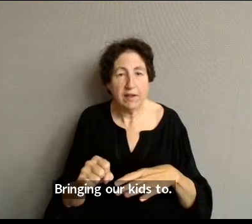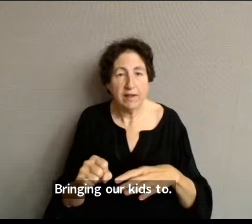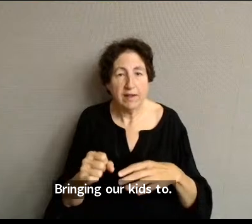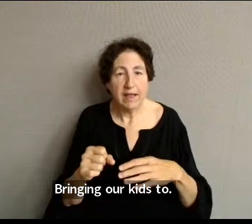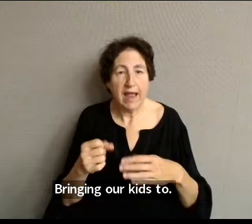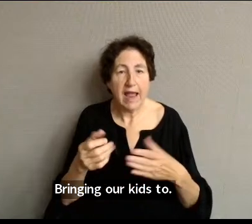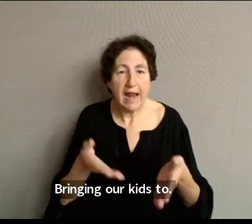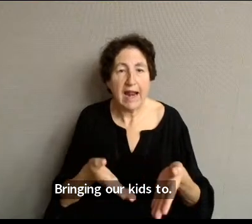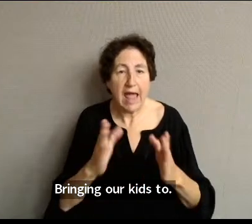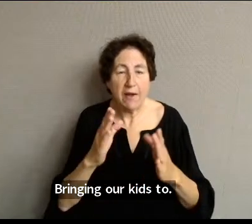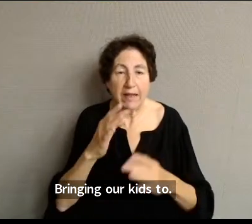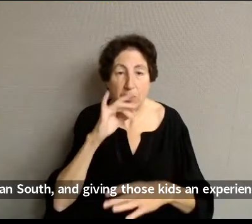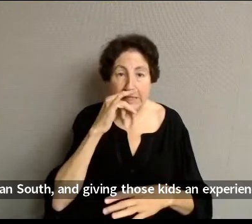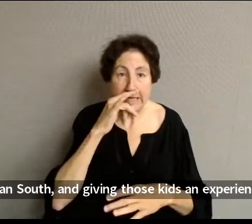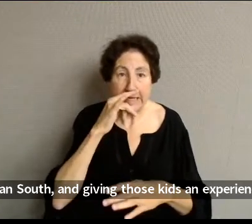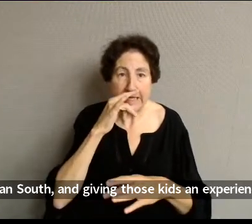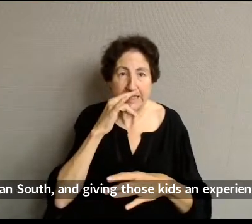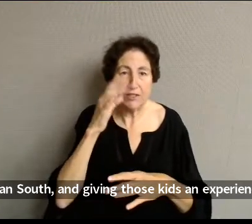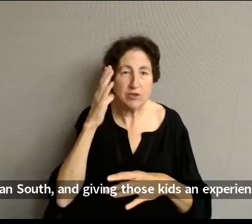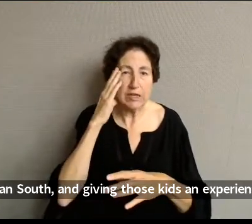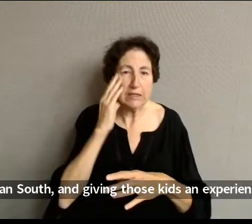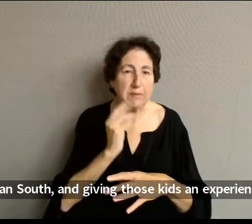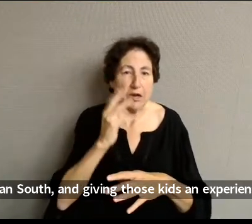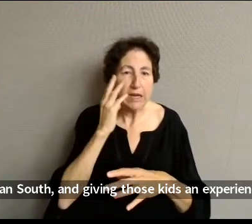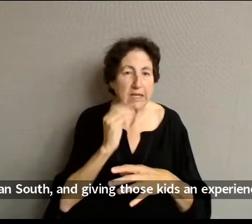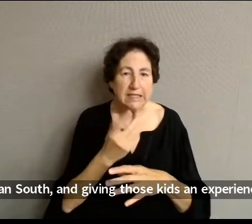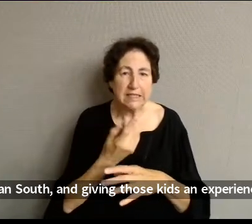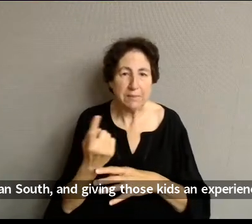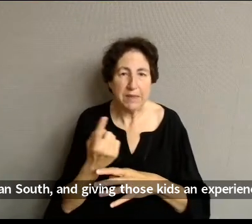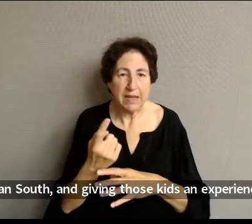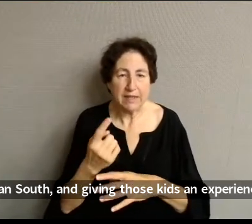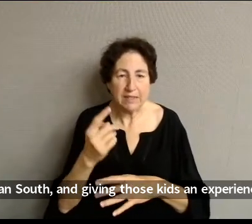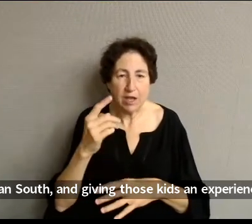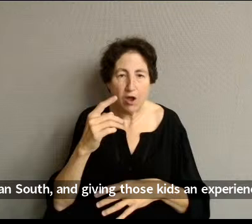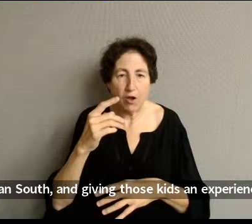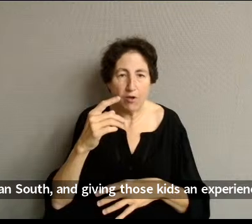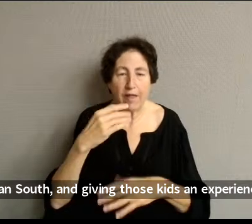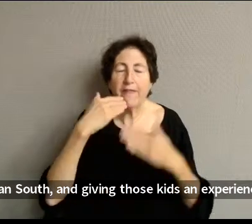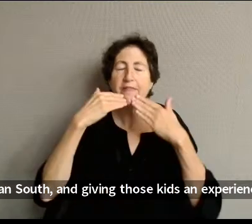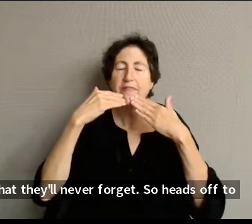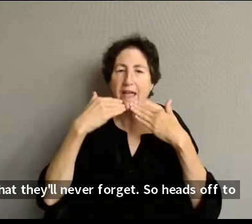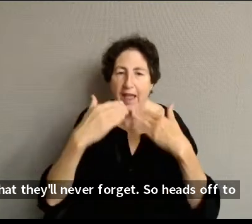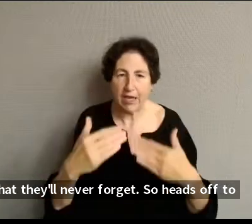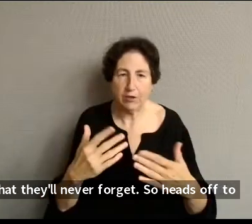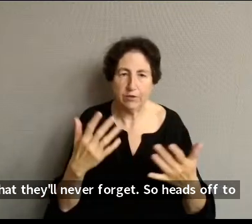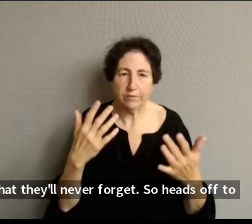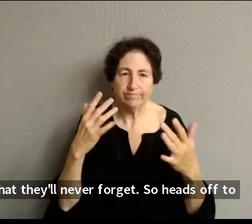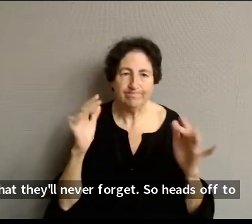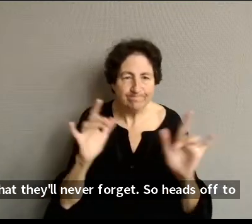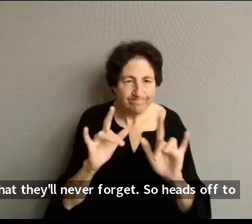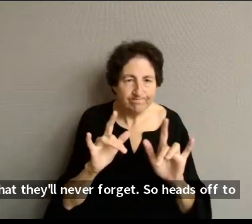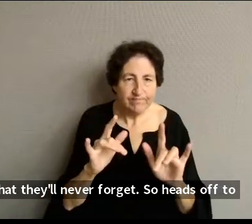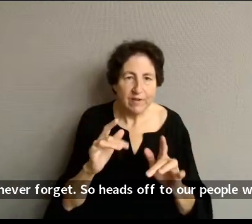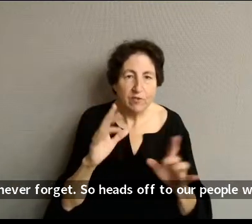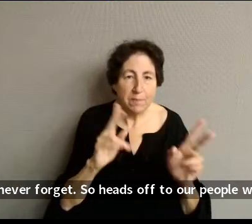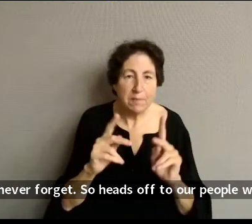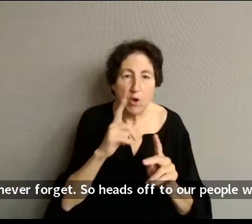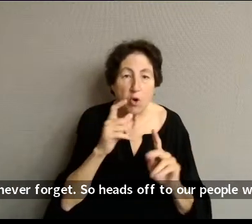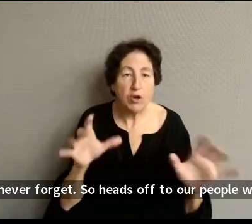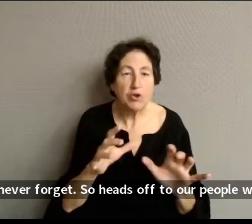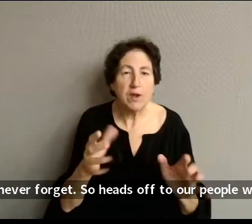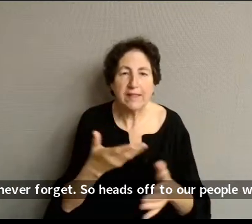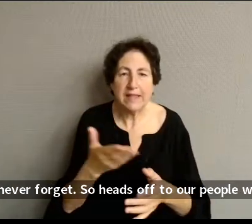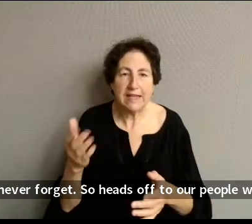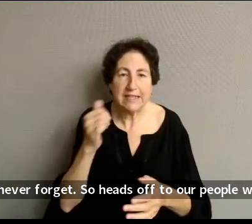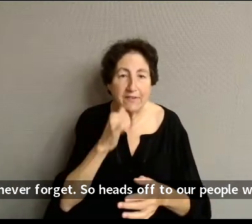an experience that they'll never forget. So hats off to our people who are out there doing things every day to make a difference